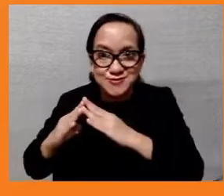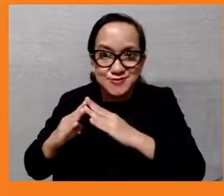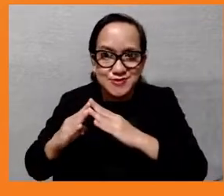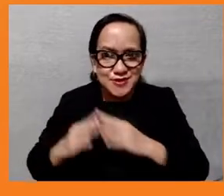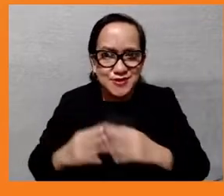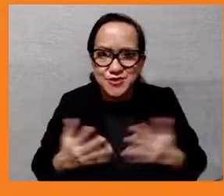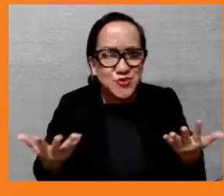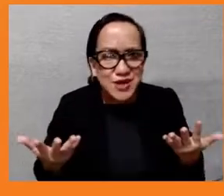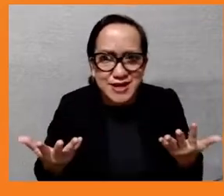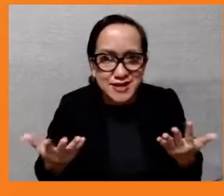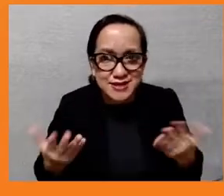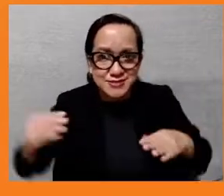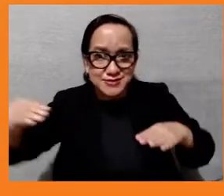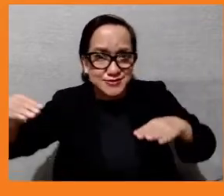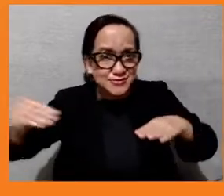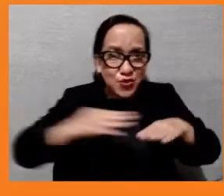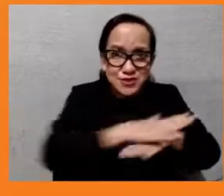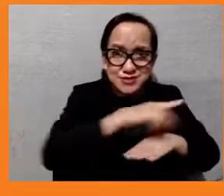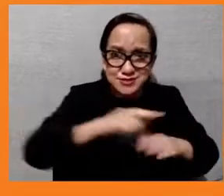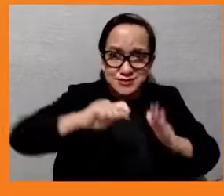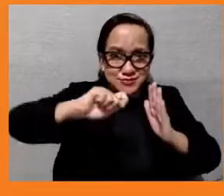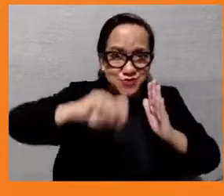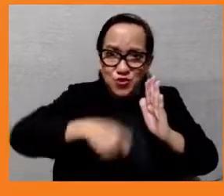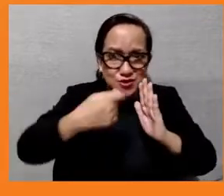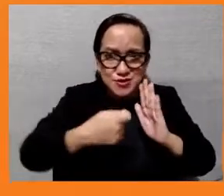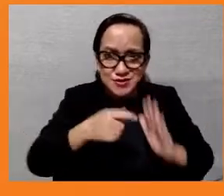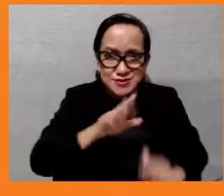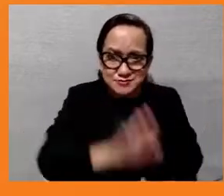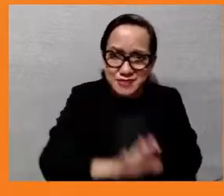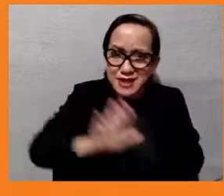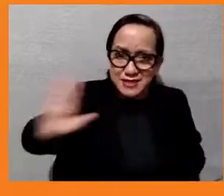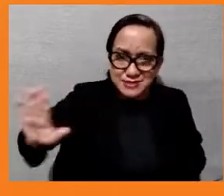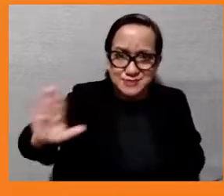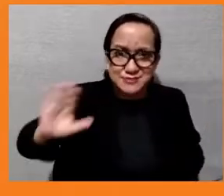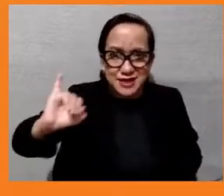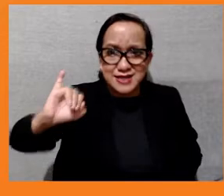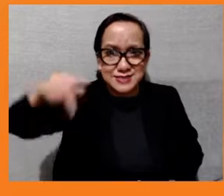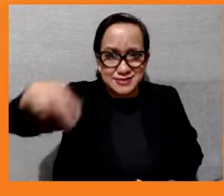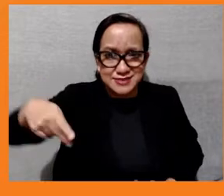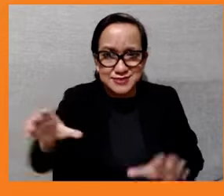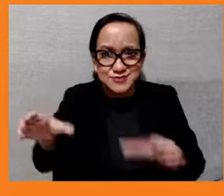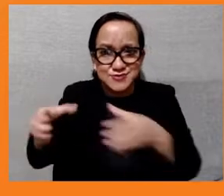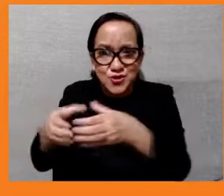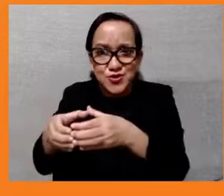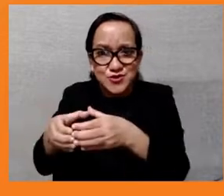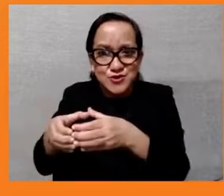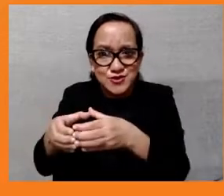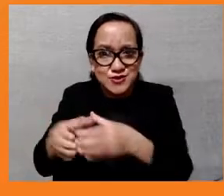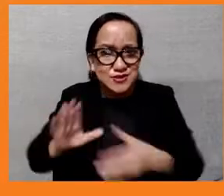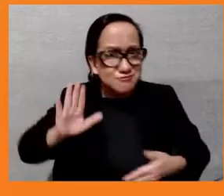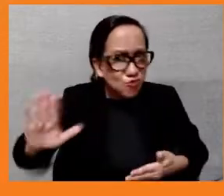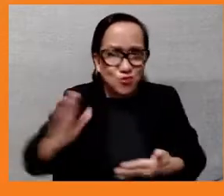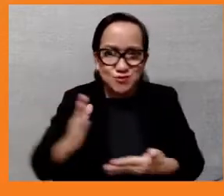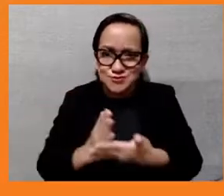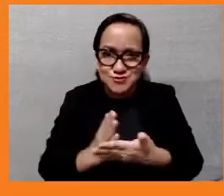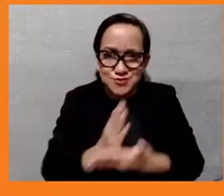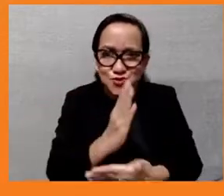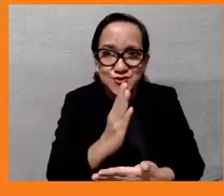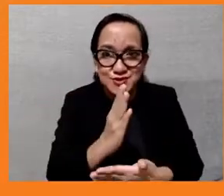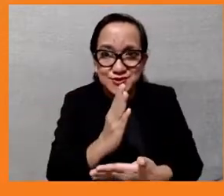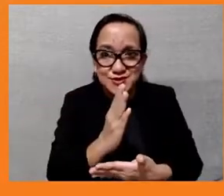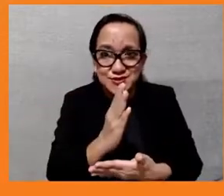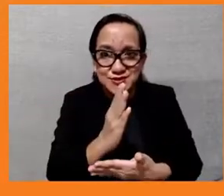it's not clear, or I would like to say the bank still has no mechanism to concretize SDG principles